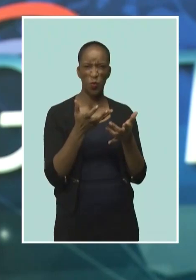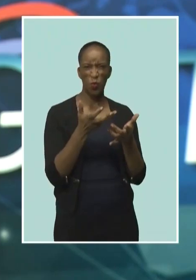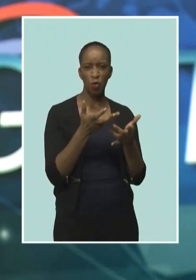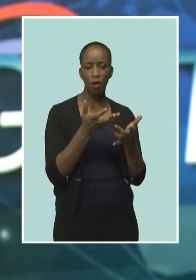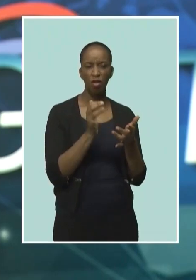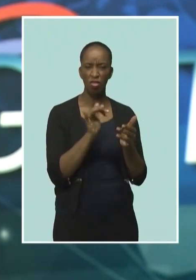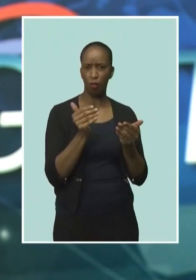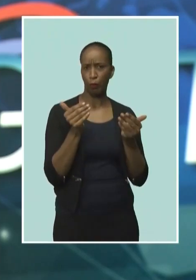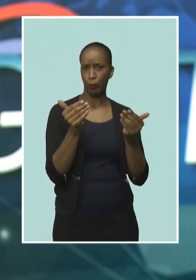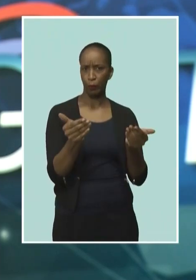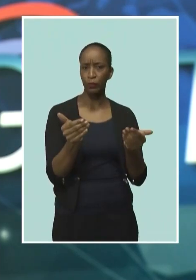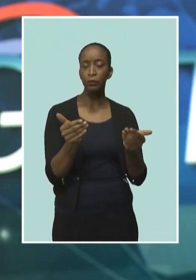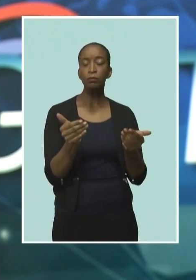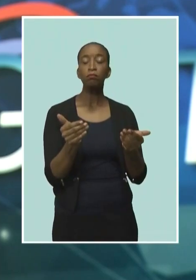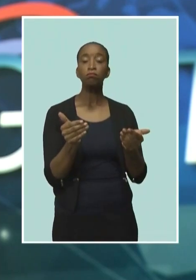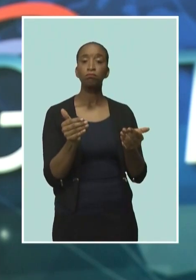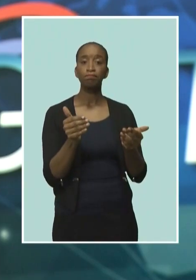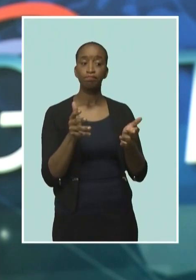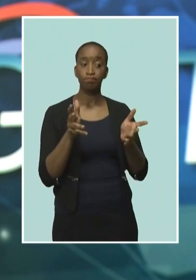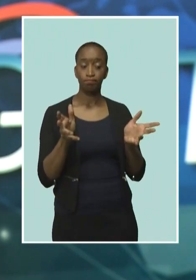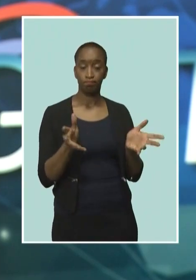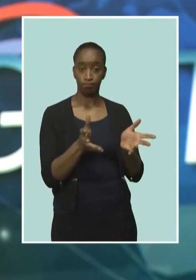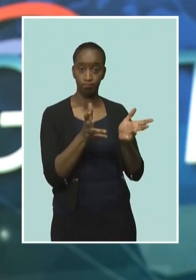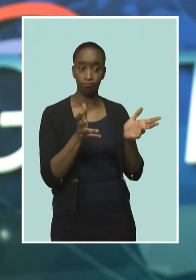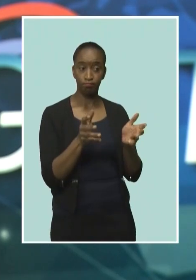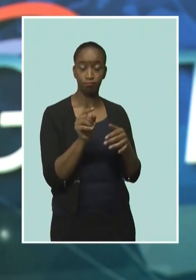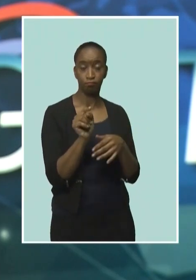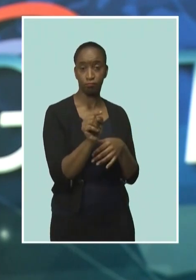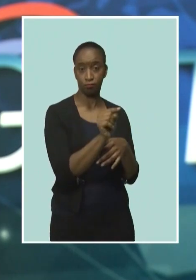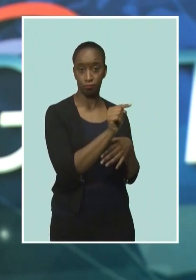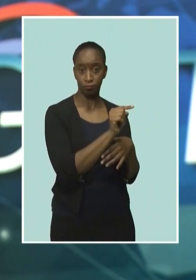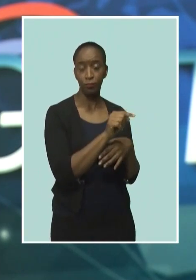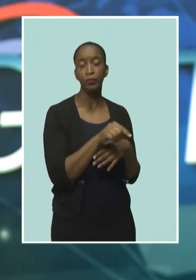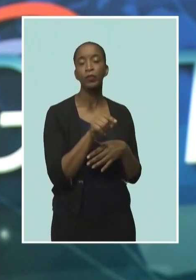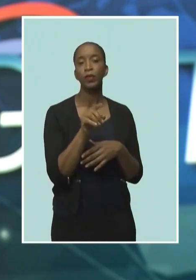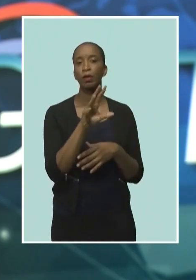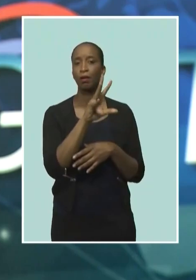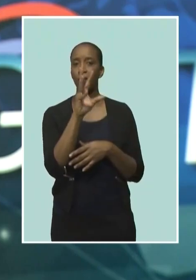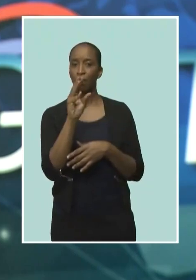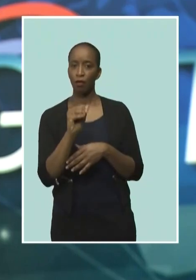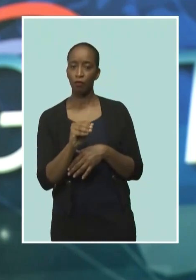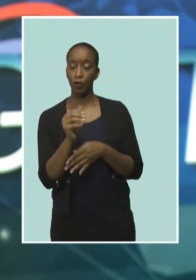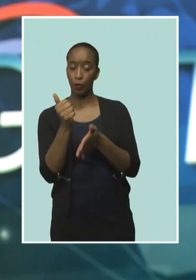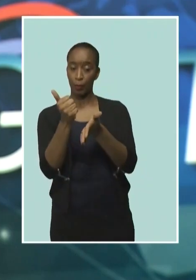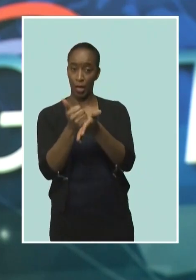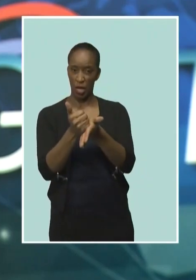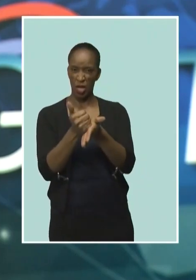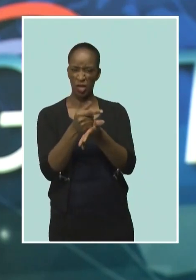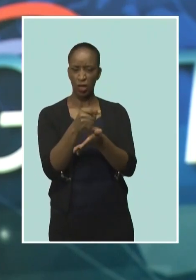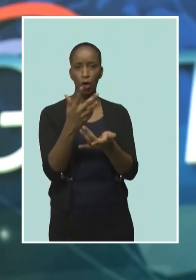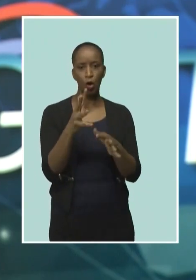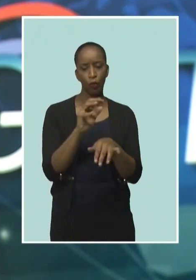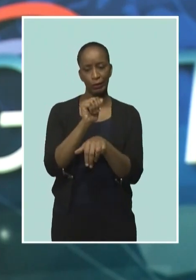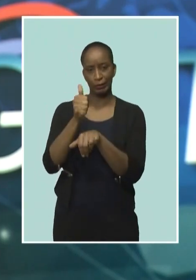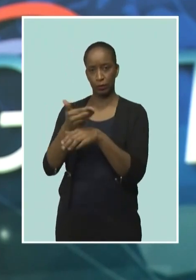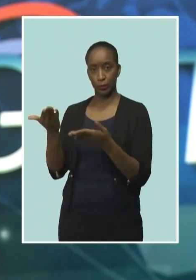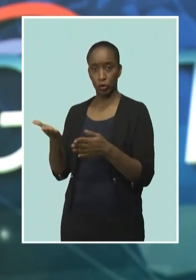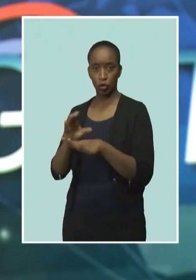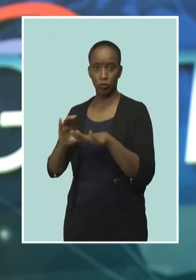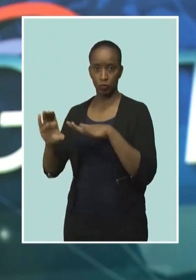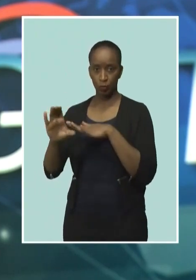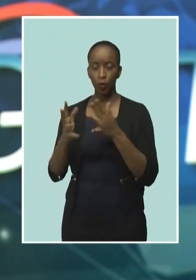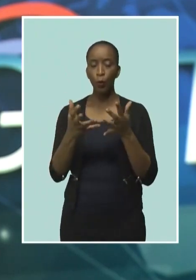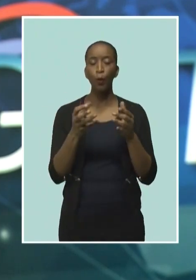Africa to follow the example of the African Export-Import Afrexim Bank. Her comments come as she leads a